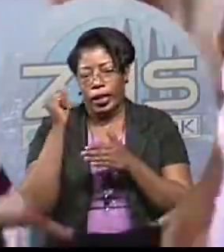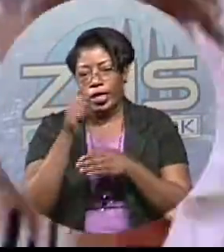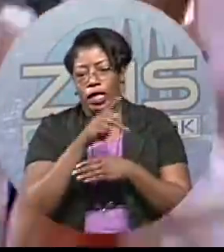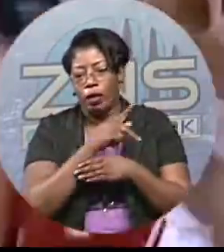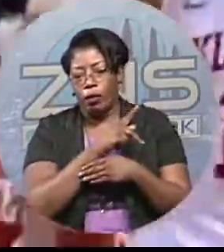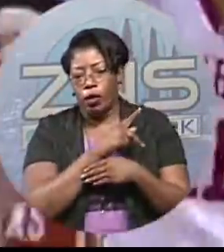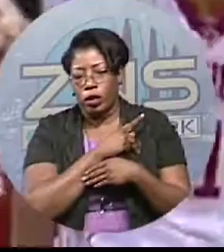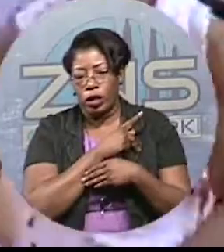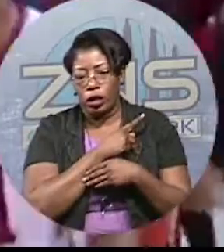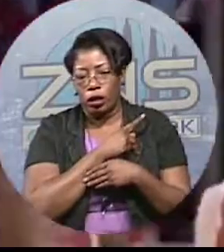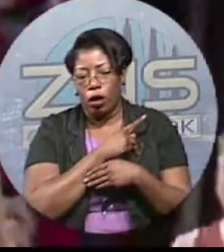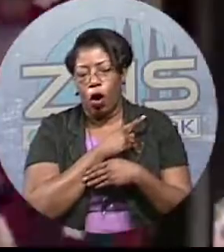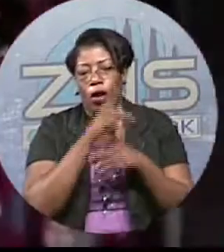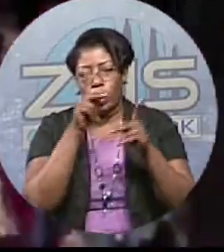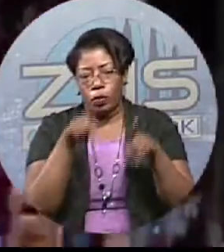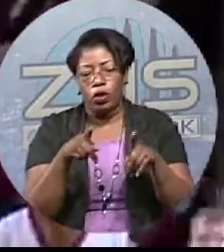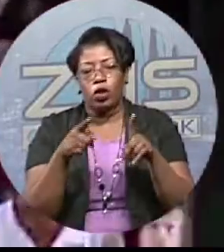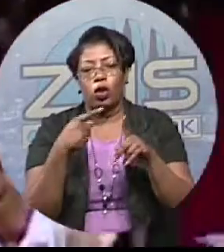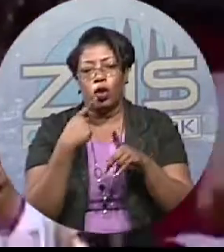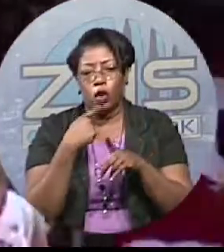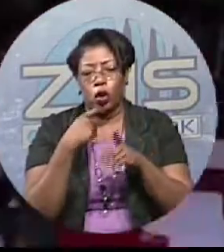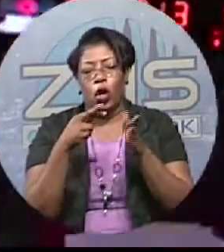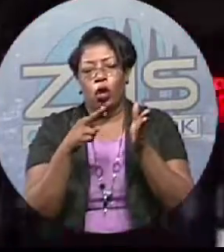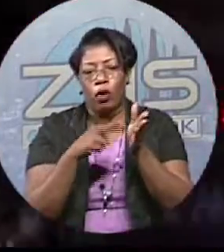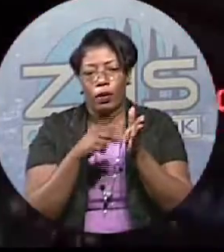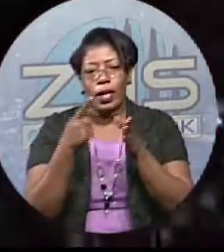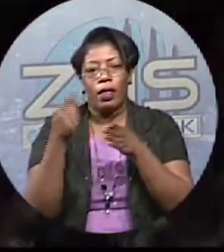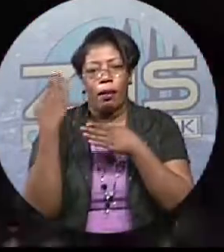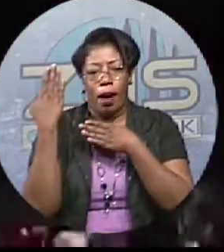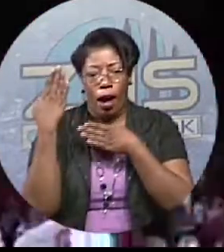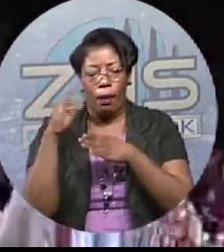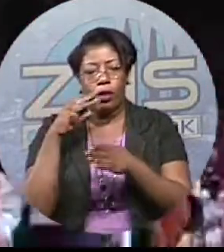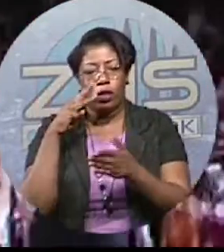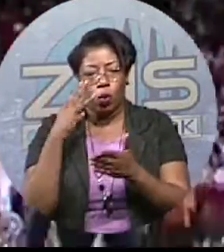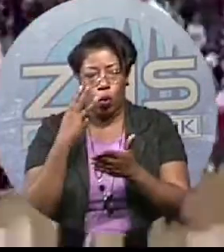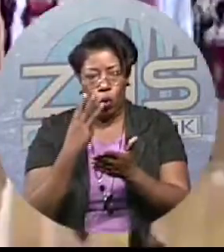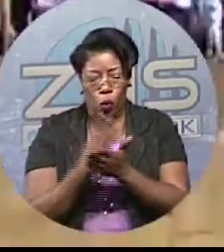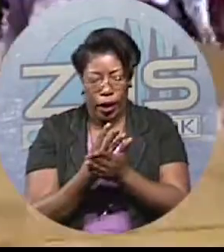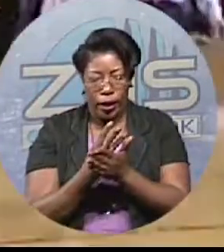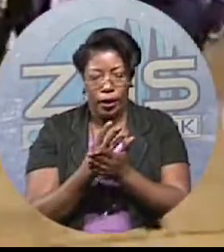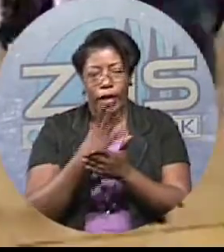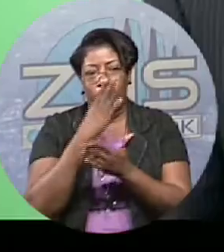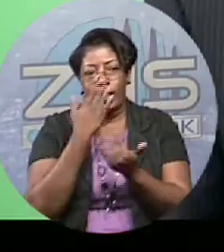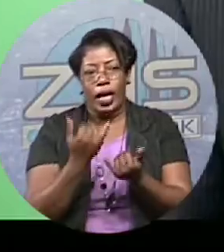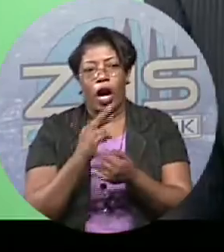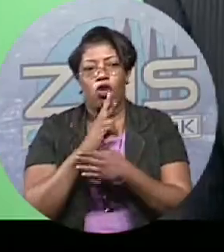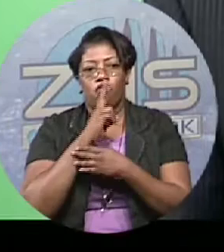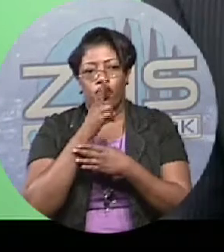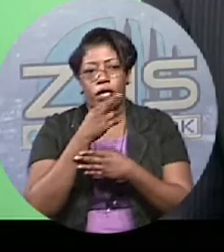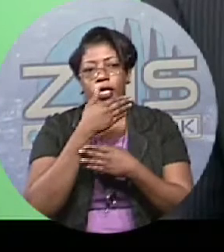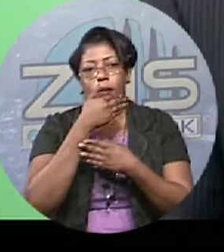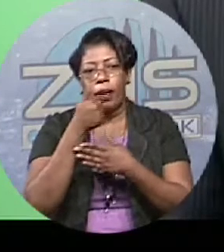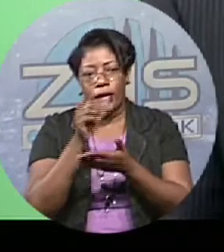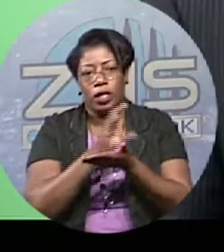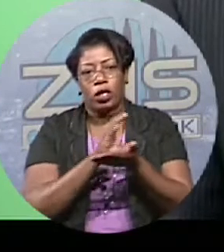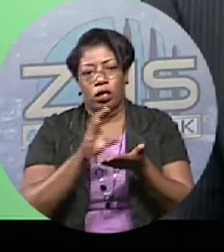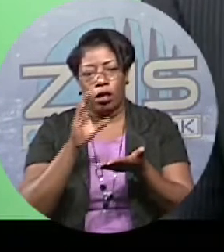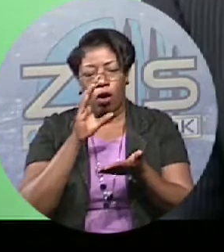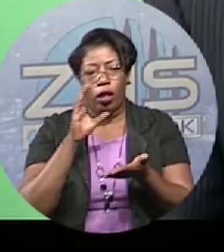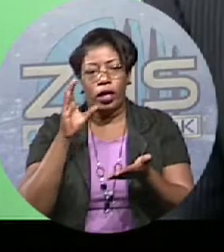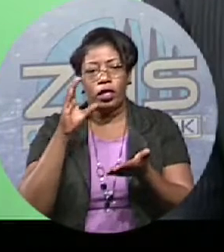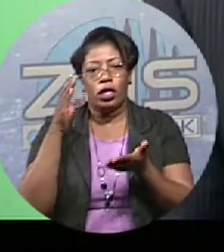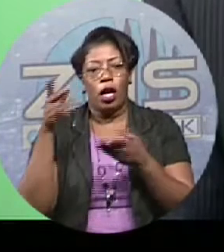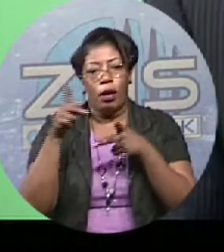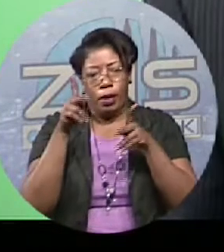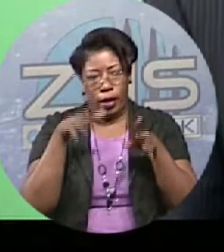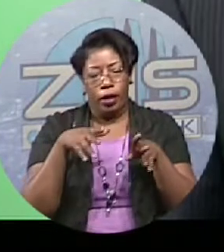person who represents the Bahamas extremely well is now really probably the best college basketball player in the United